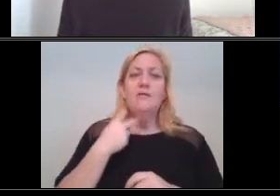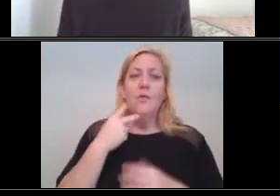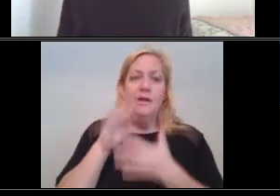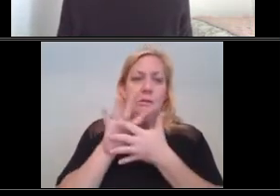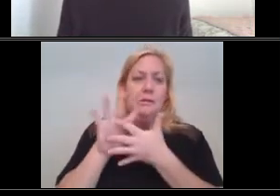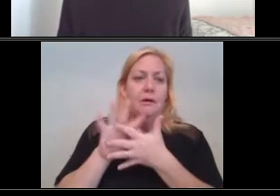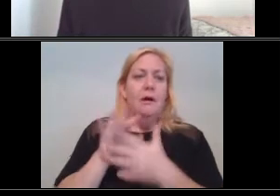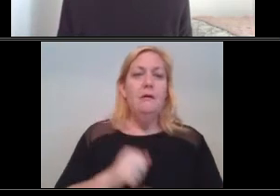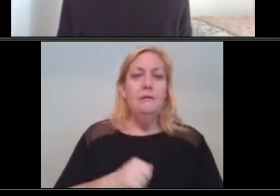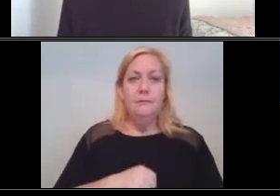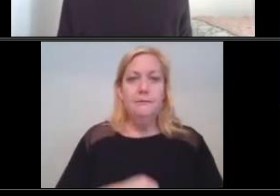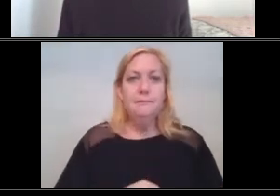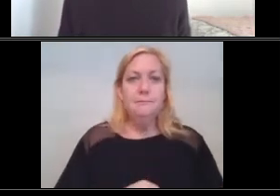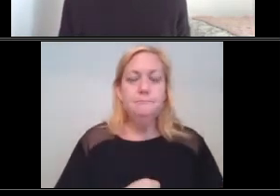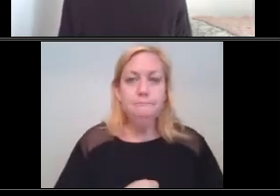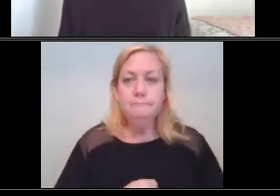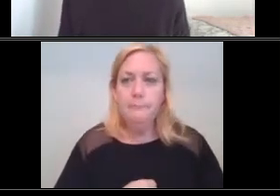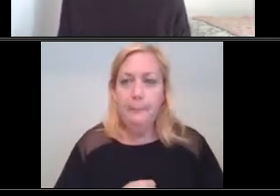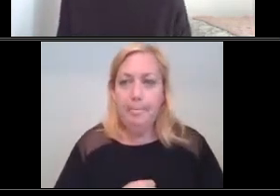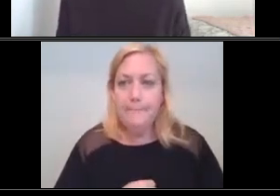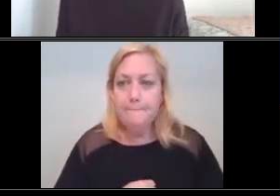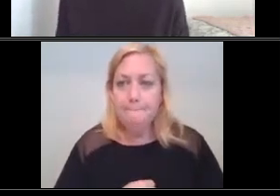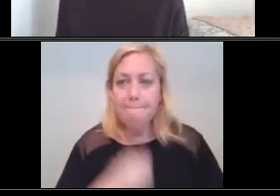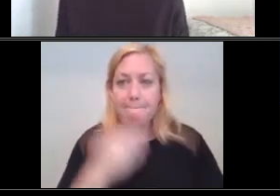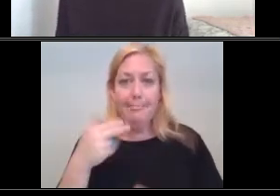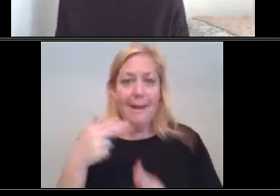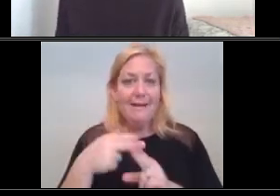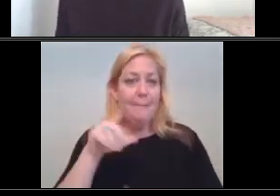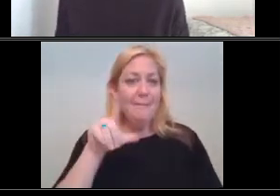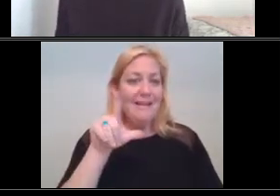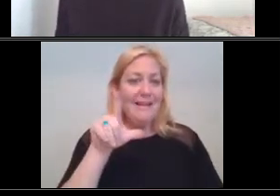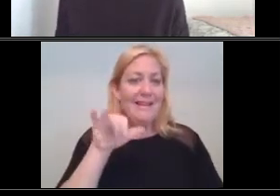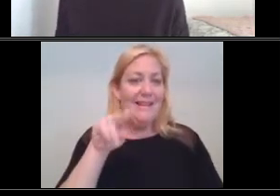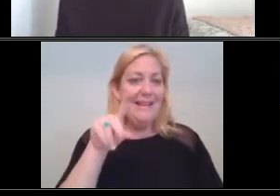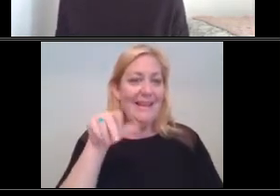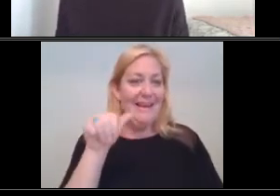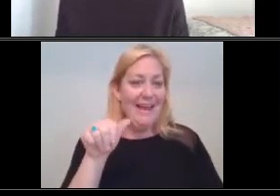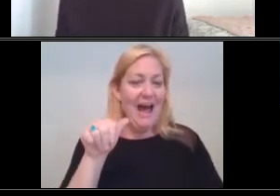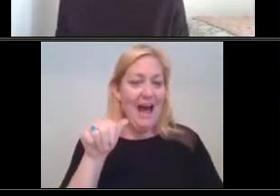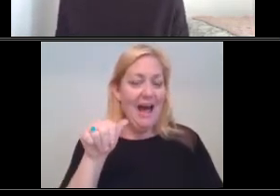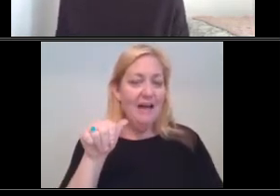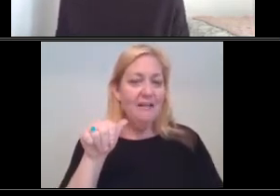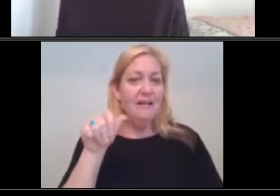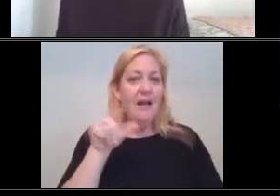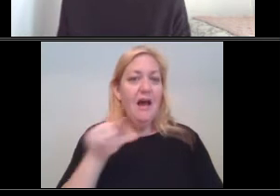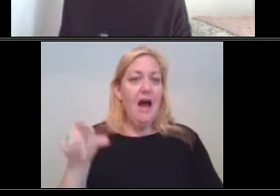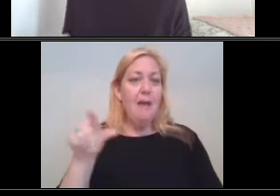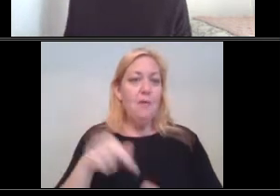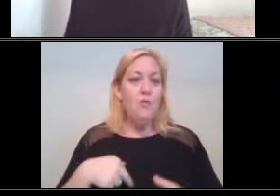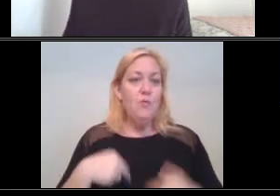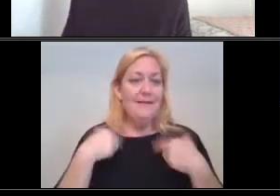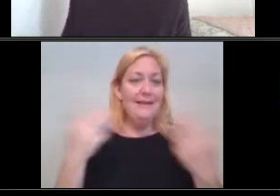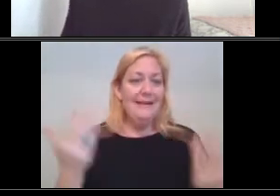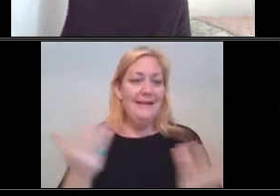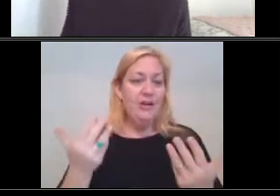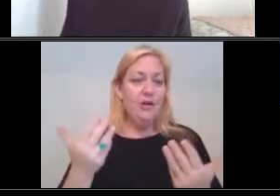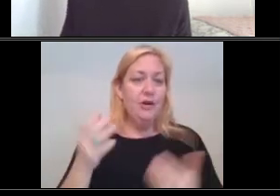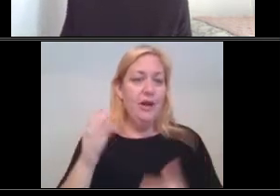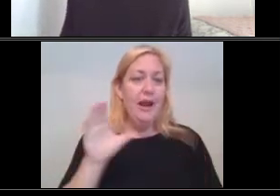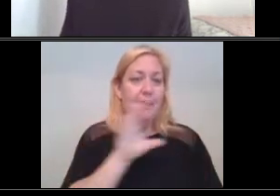Okay, I think there's one more. My name is Lydia Blumberg, and in addition to being a resident here, I'm also the